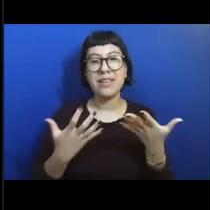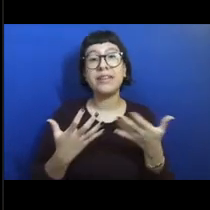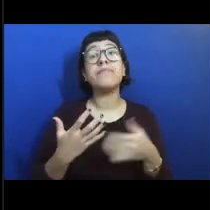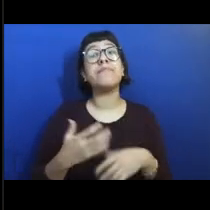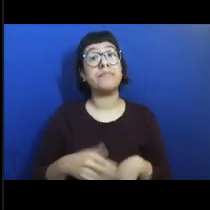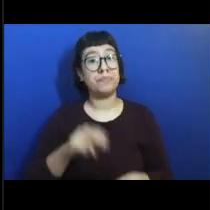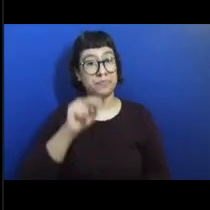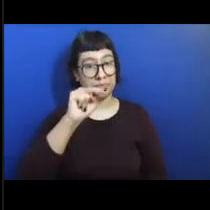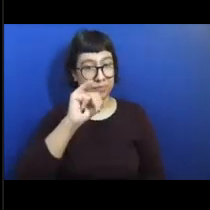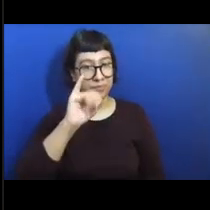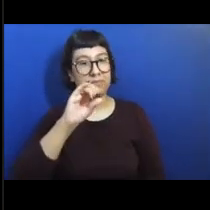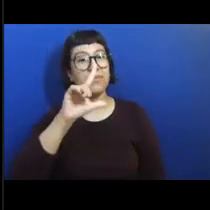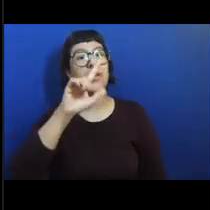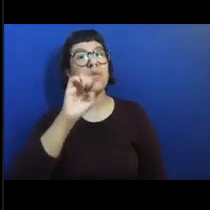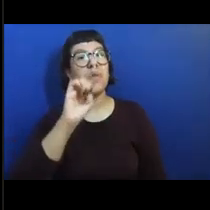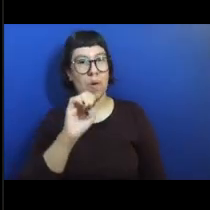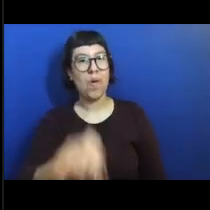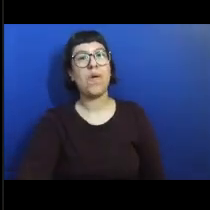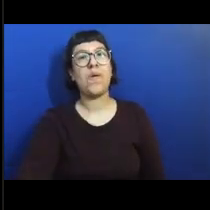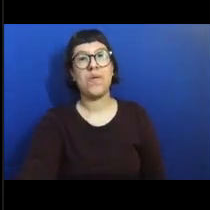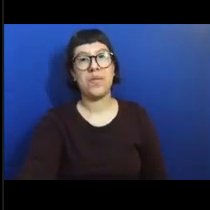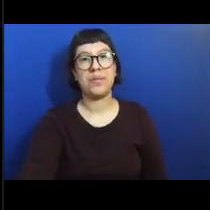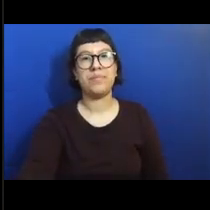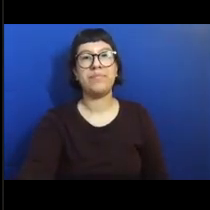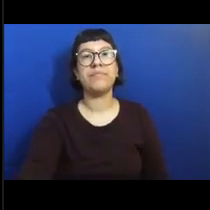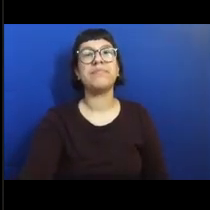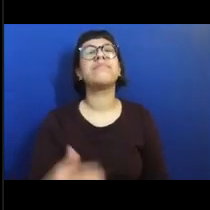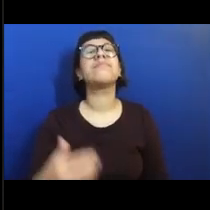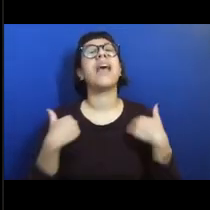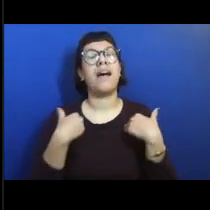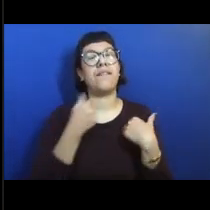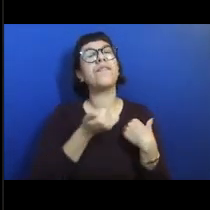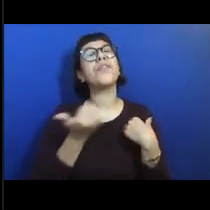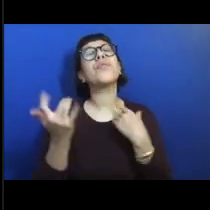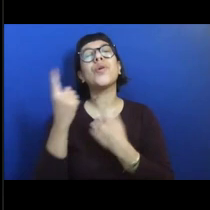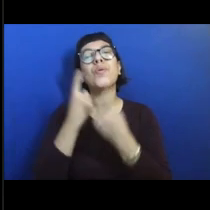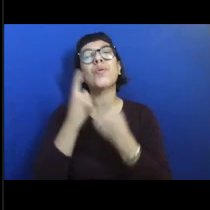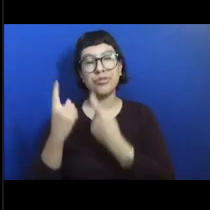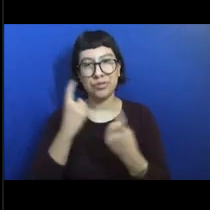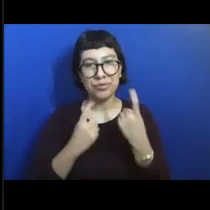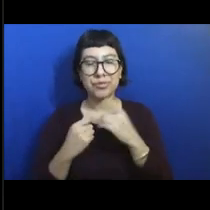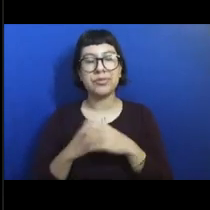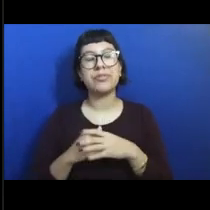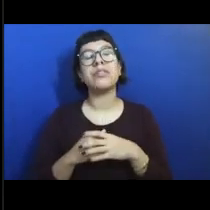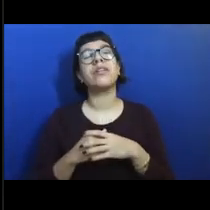Okay, this is Nicole from the chat box. So we do have a few questions.